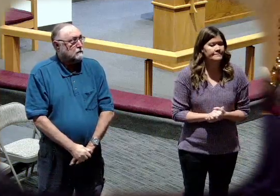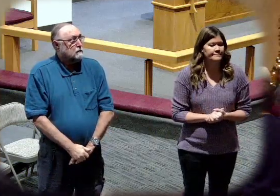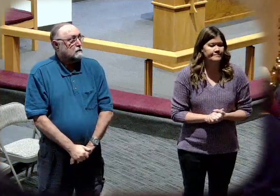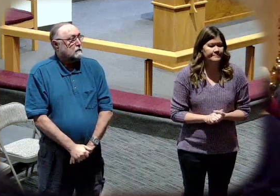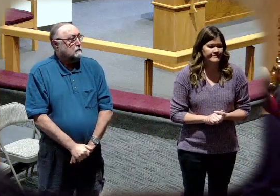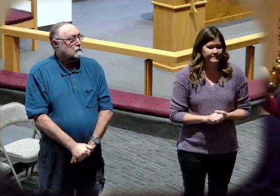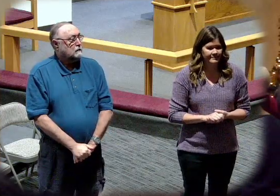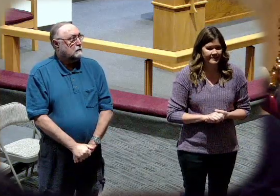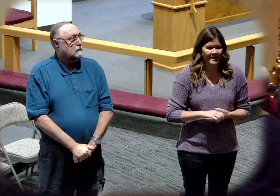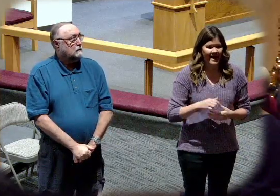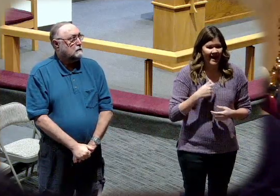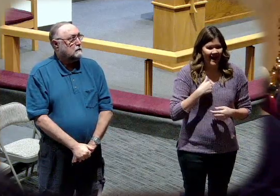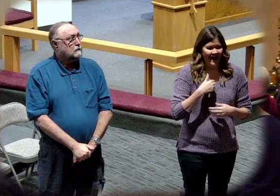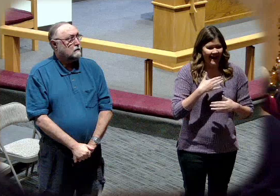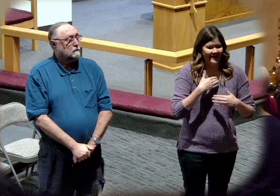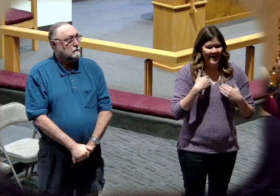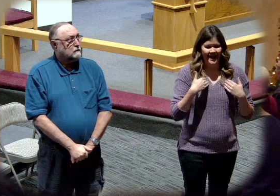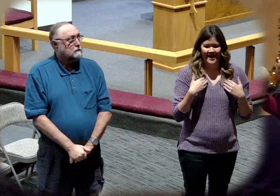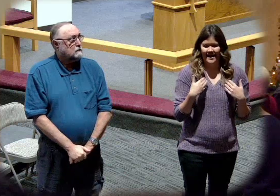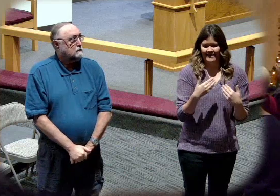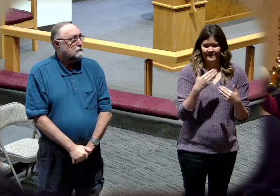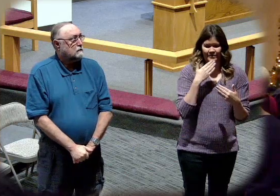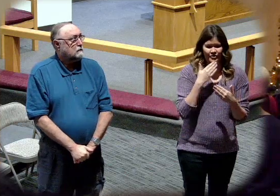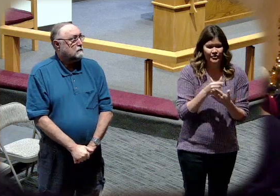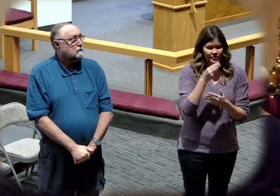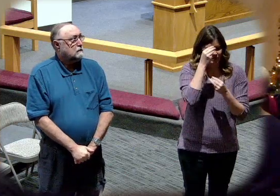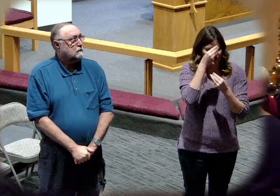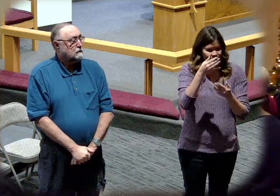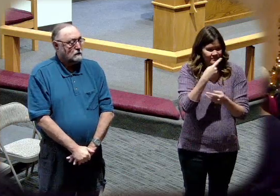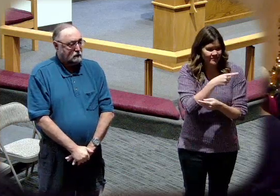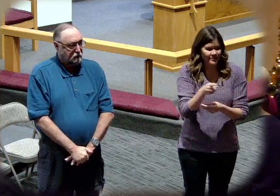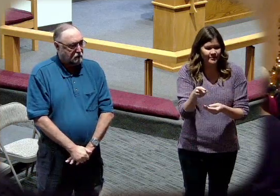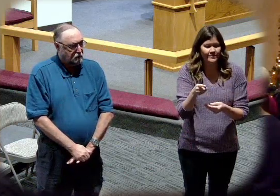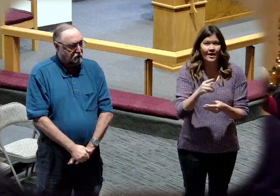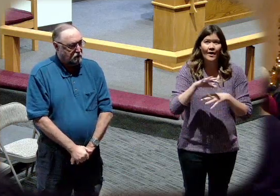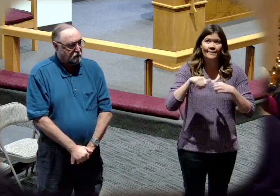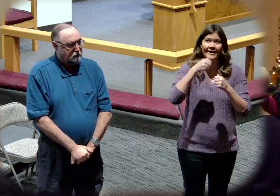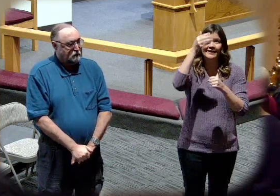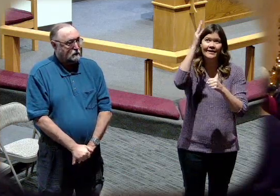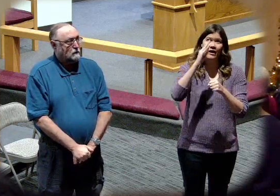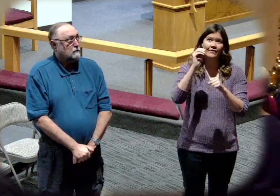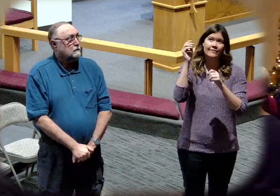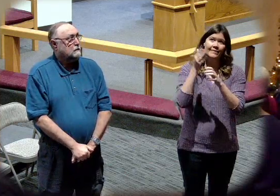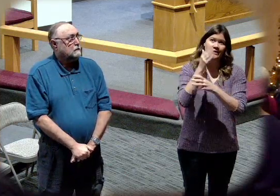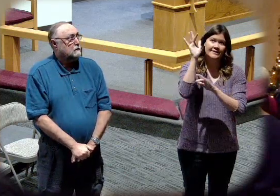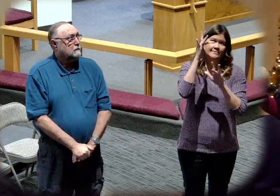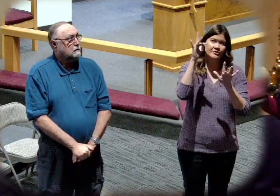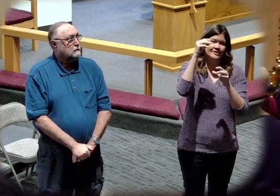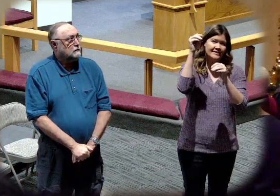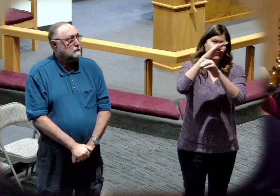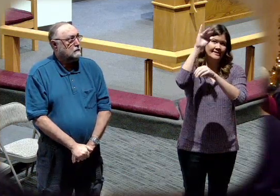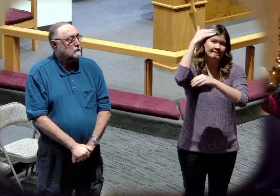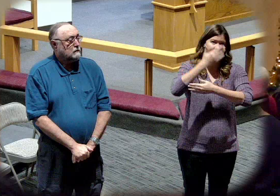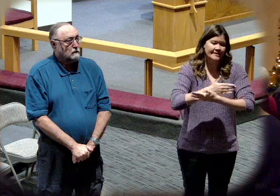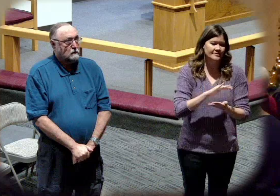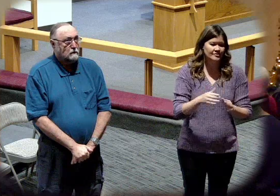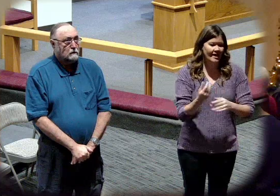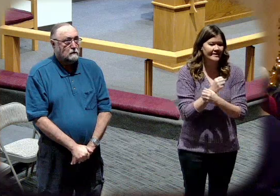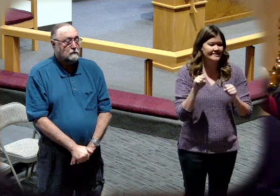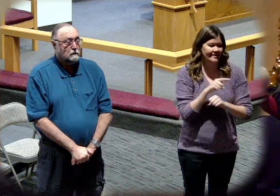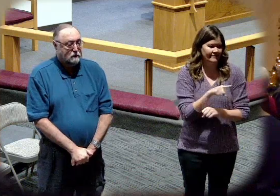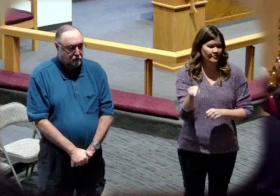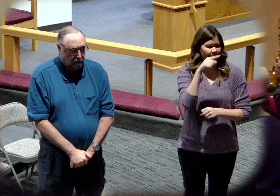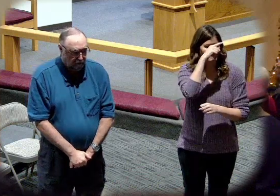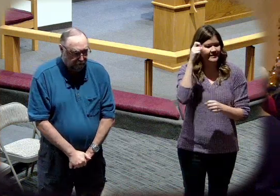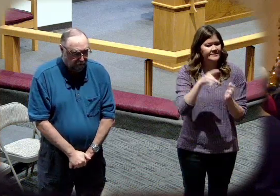Friends in Christ, I have good news for you. Almighty God, in His mercy, has given His Son to die for you, and for His sake, He forgives